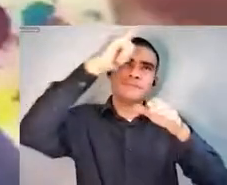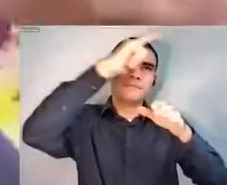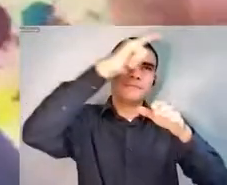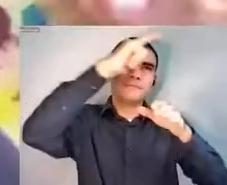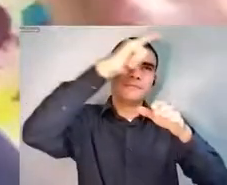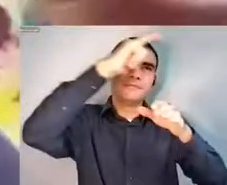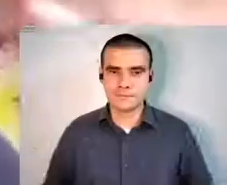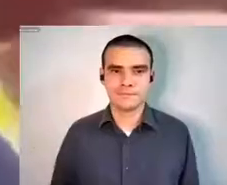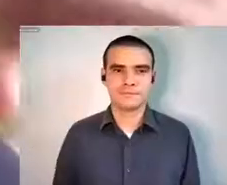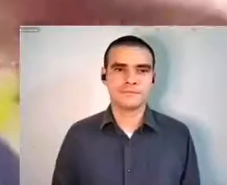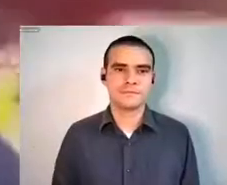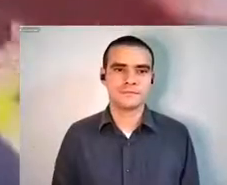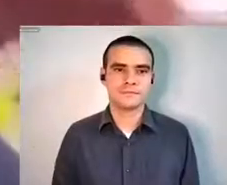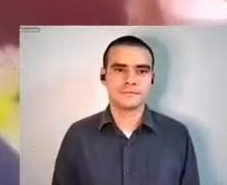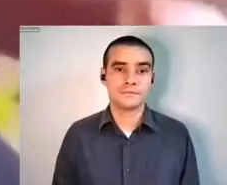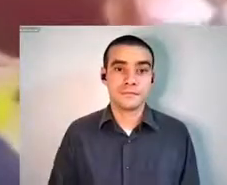plane.